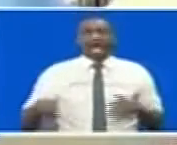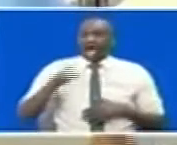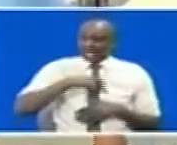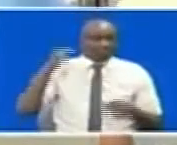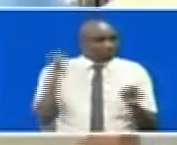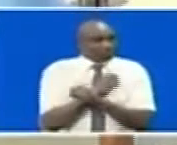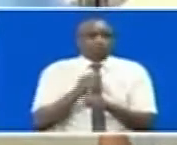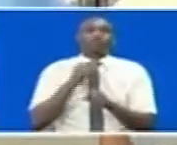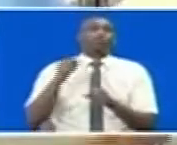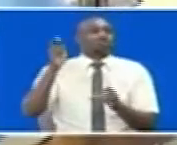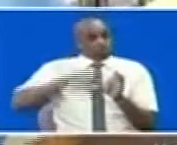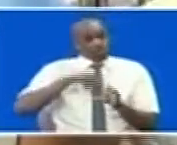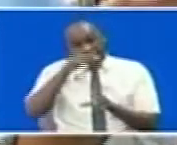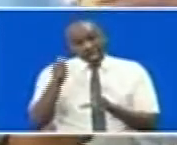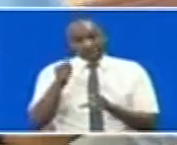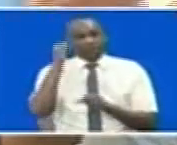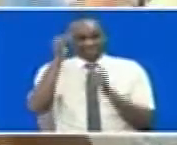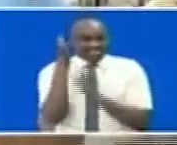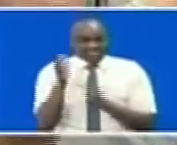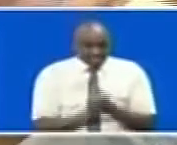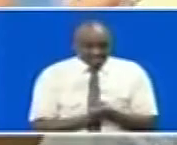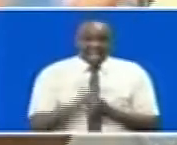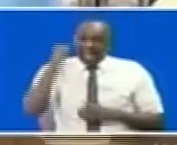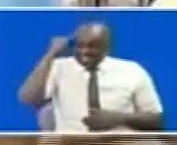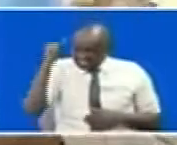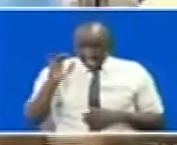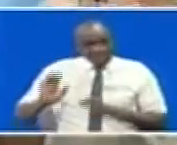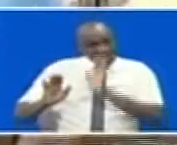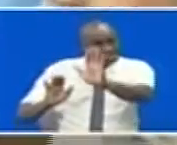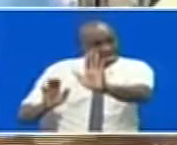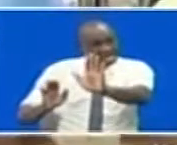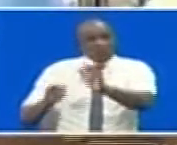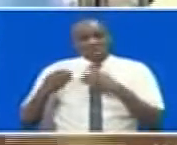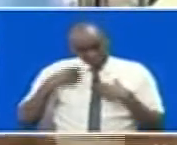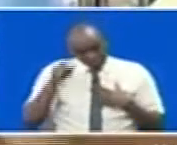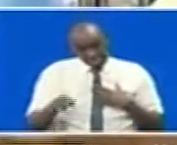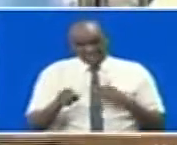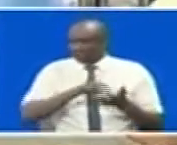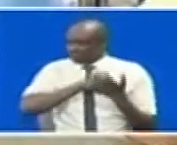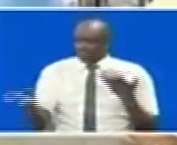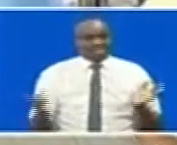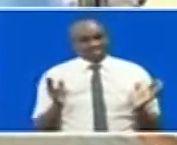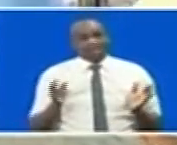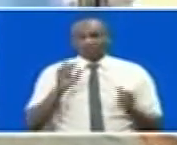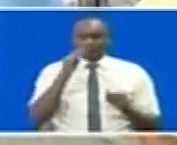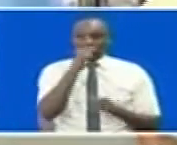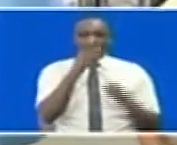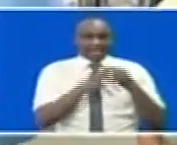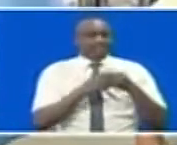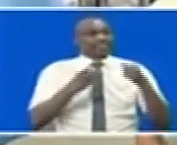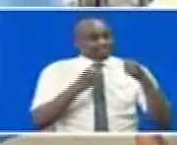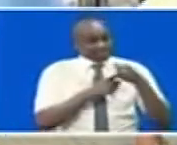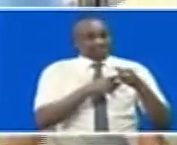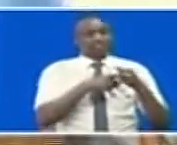current politician because the ideas of today that we have today has failed this nation since 1960 to